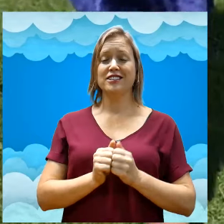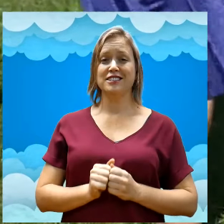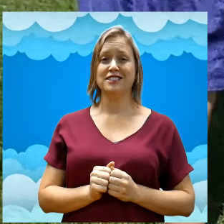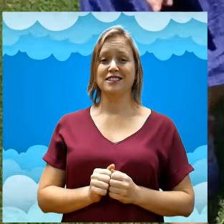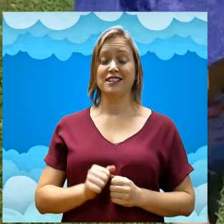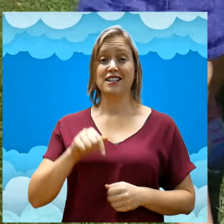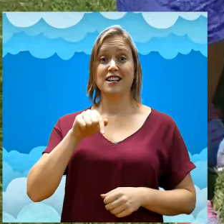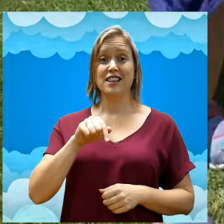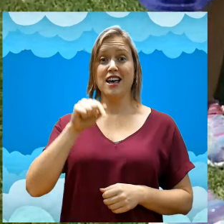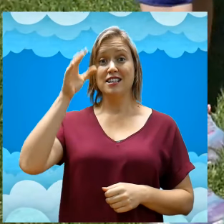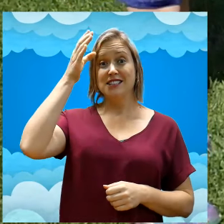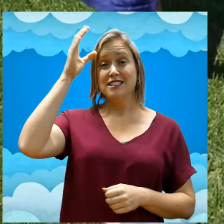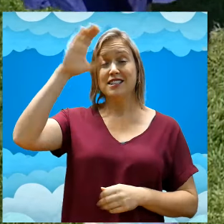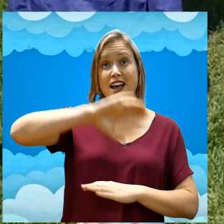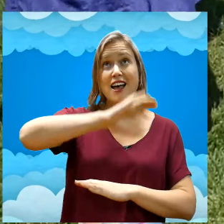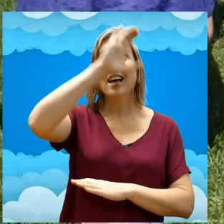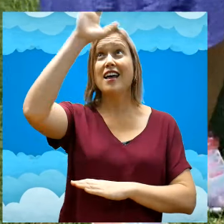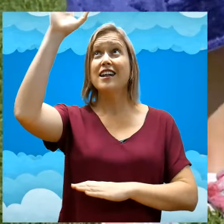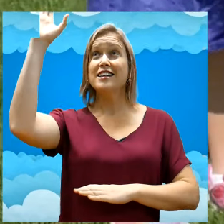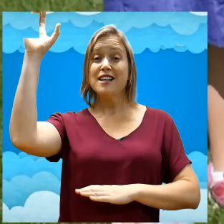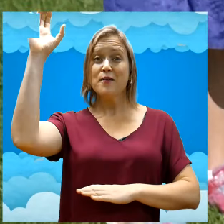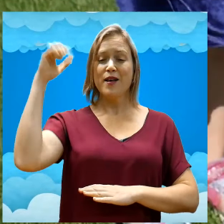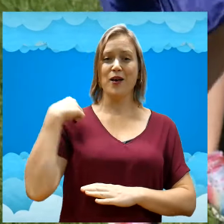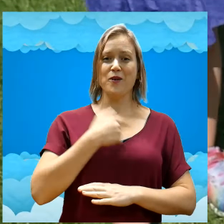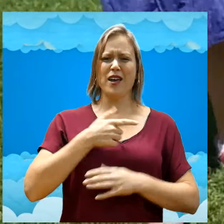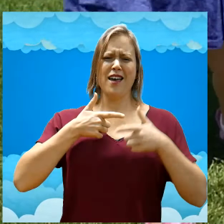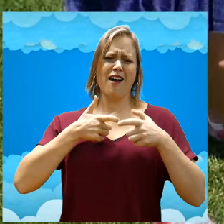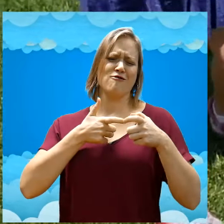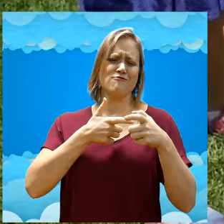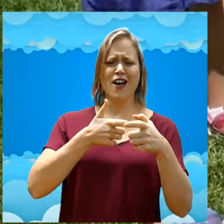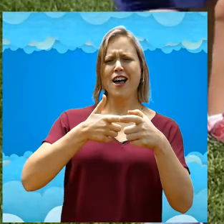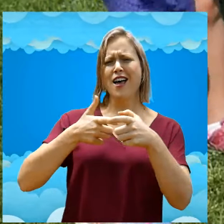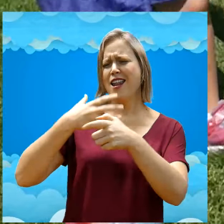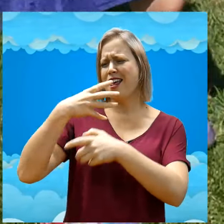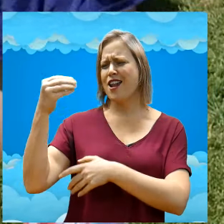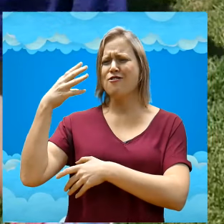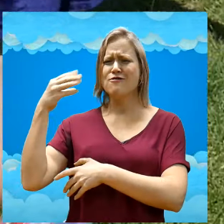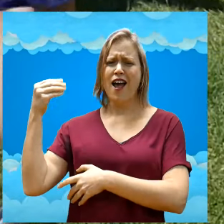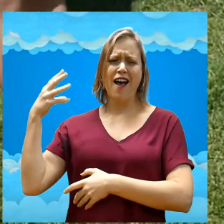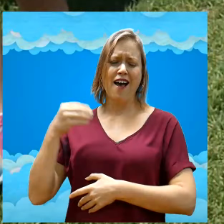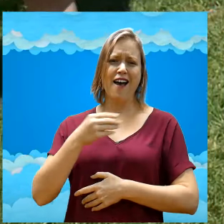together. The sun is up, we are running